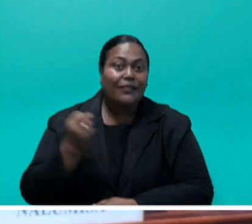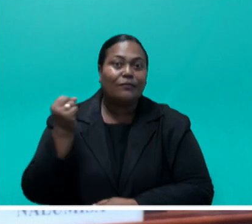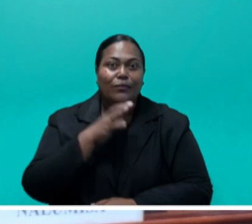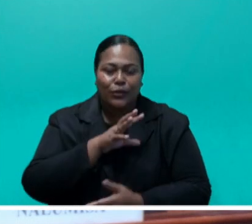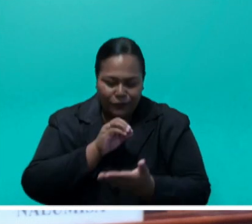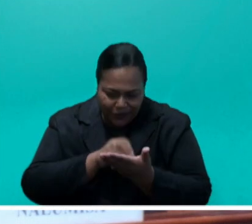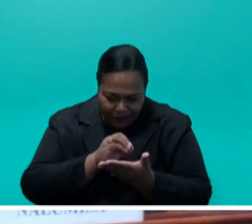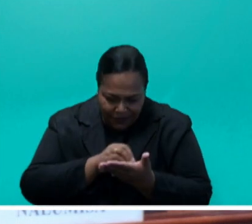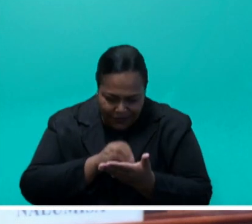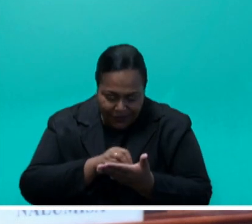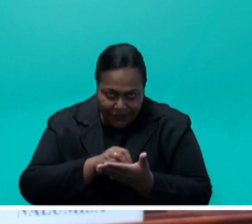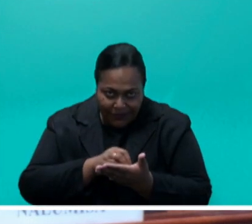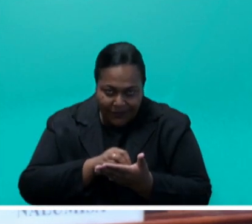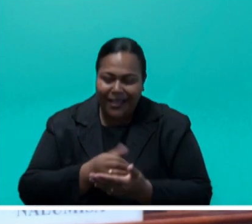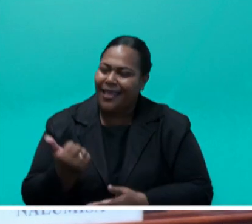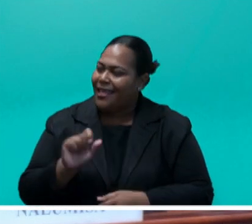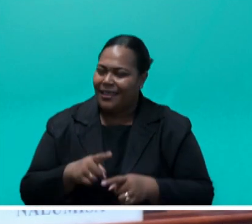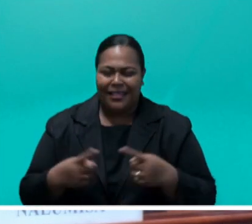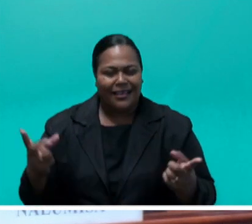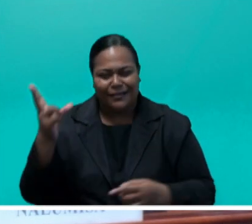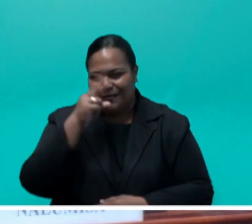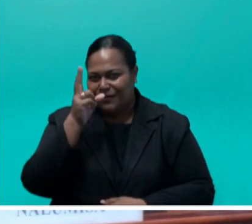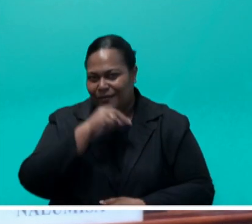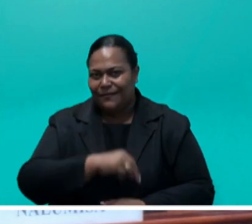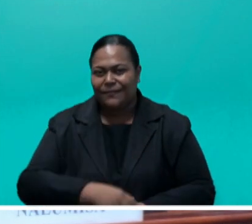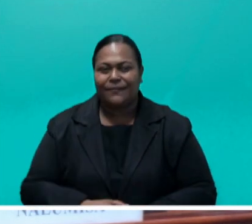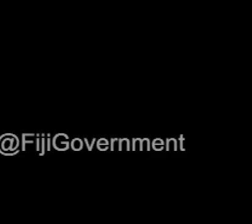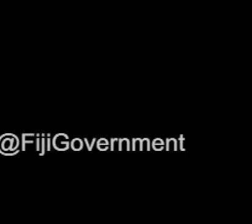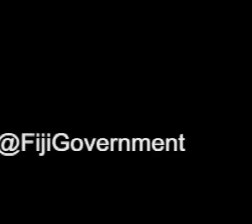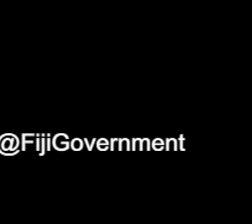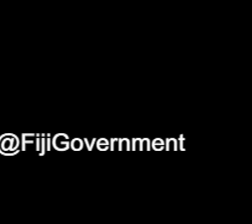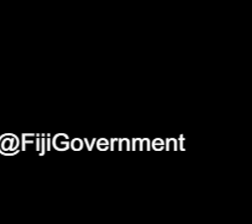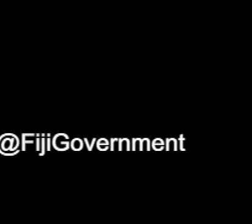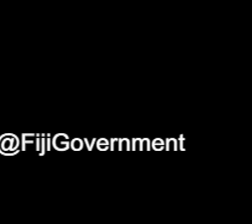spirit of service, anything is possible. Thank you, sir.